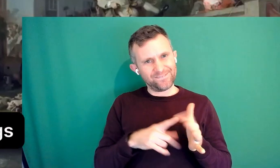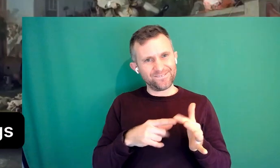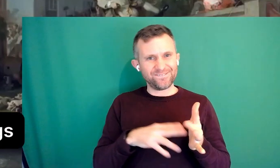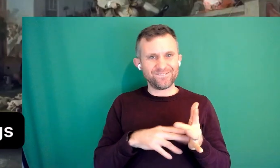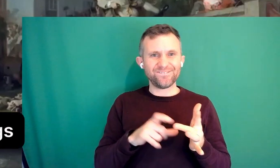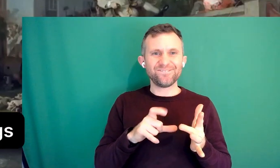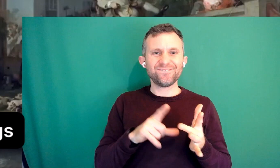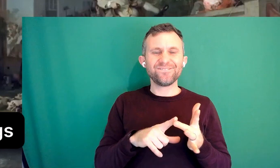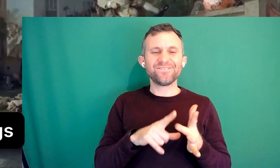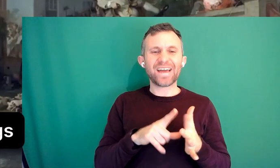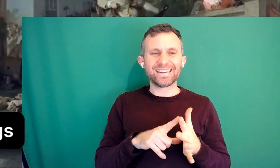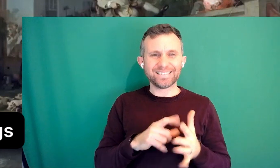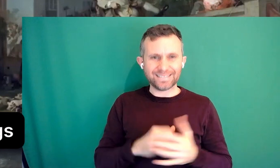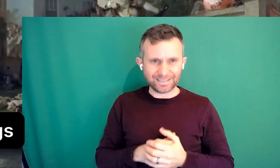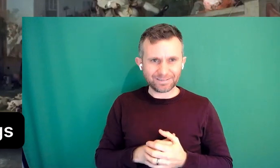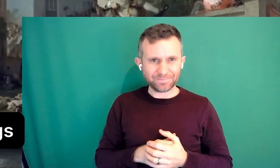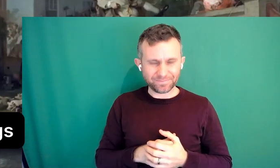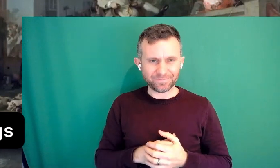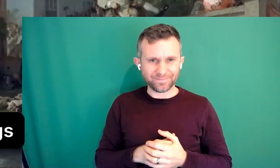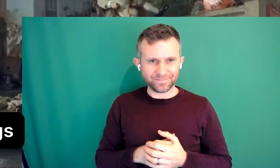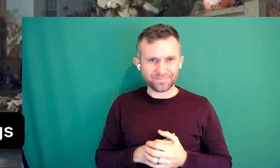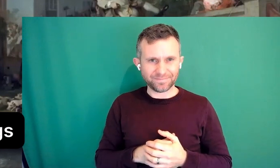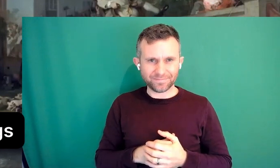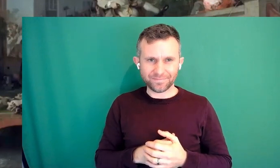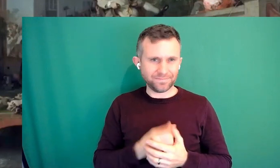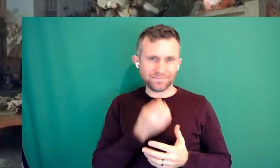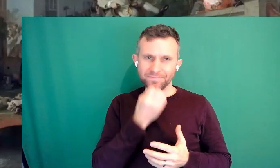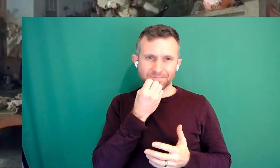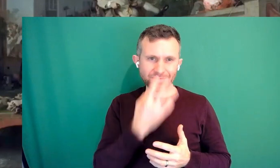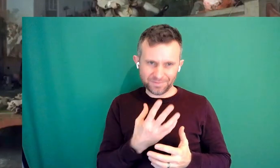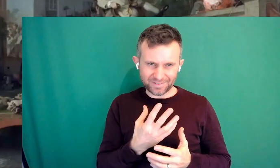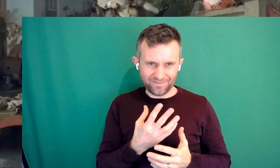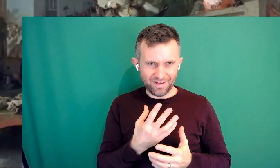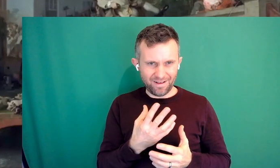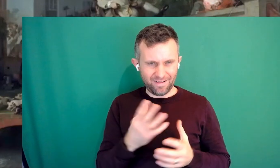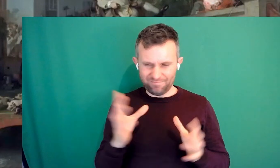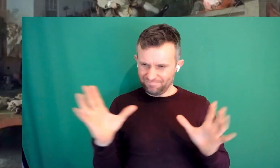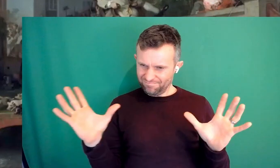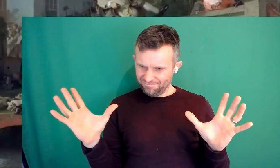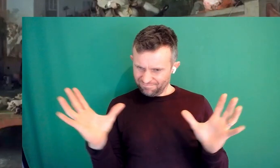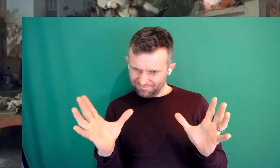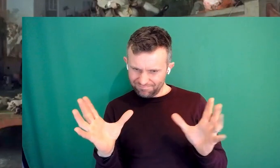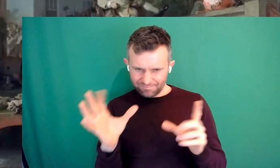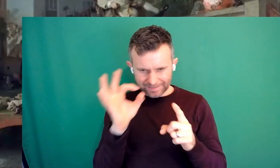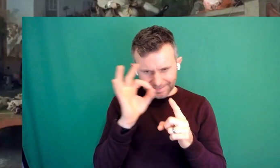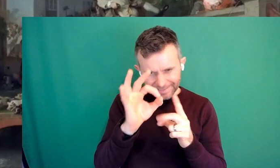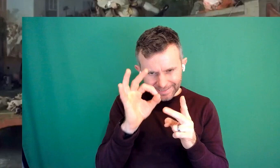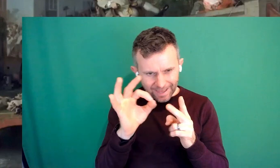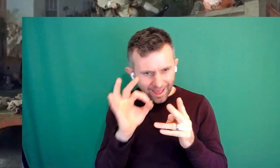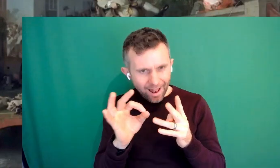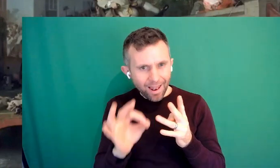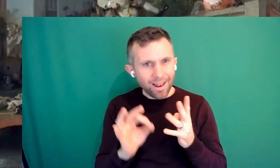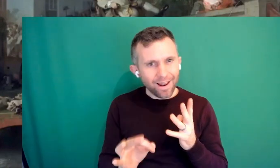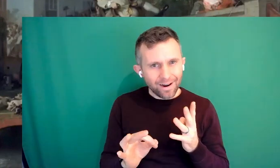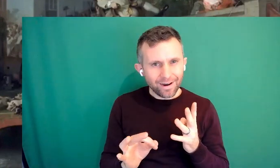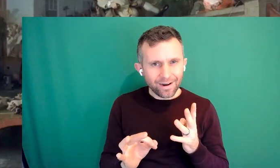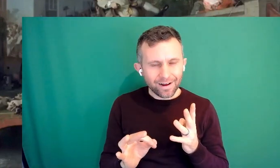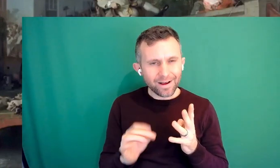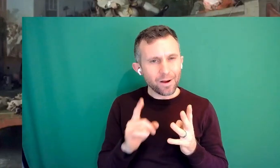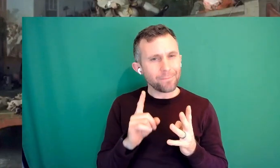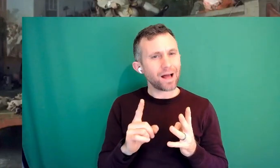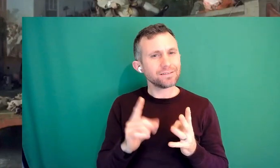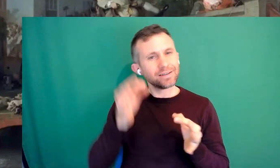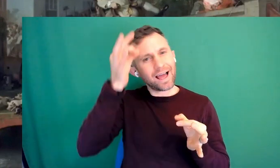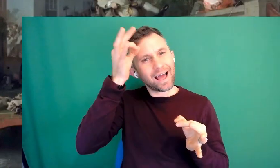Next, we have an impressive collection of paintings, an election series by William Hogarth. If